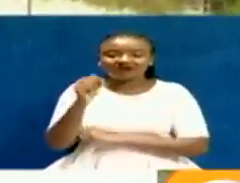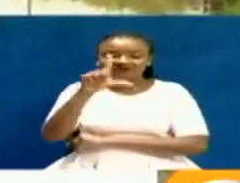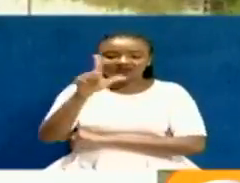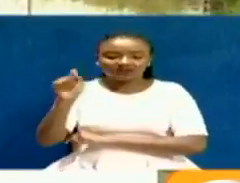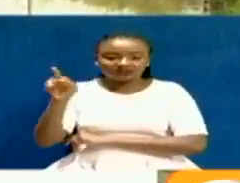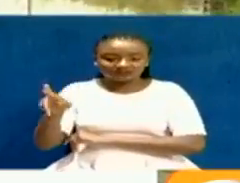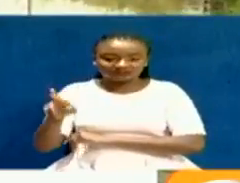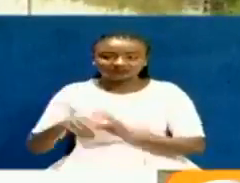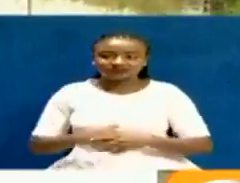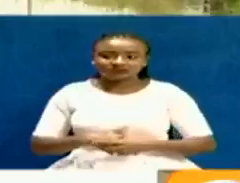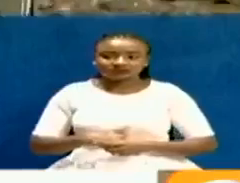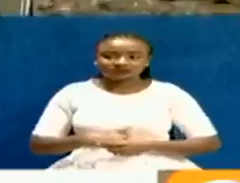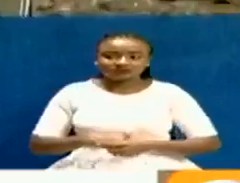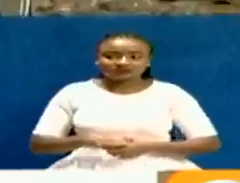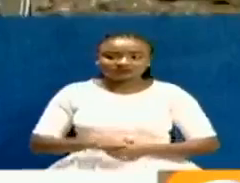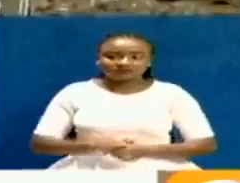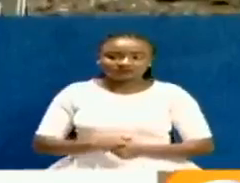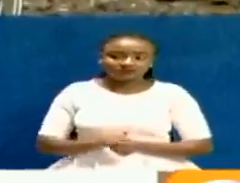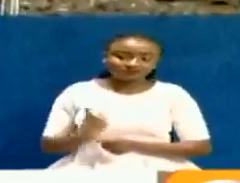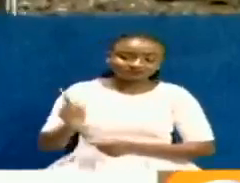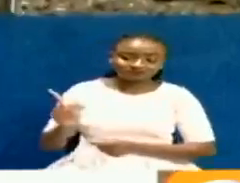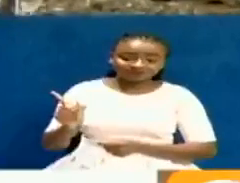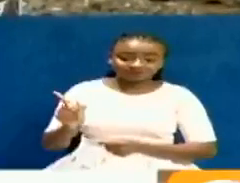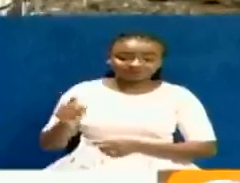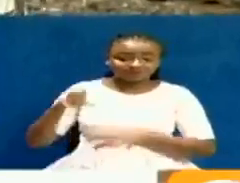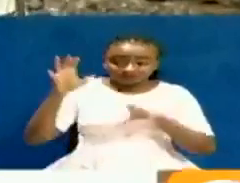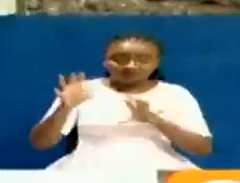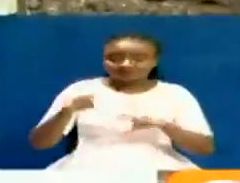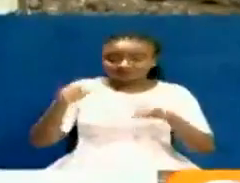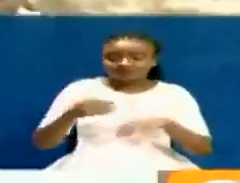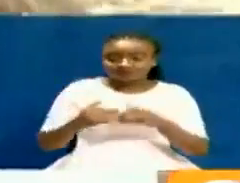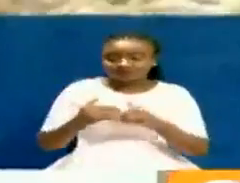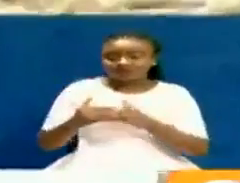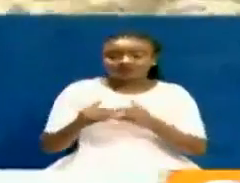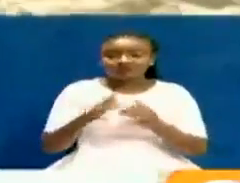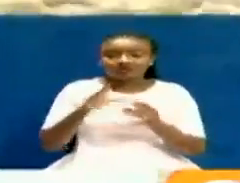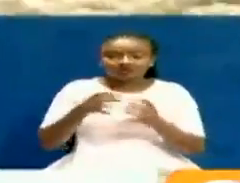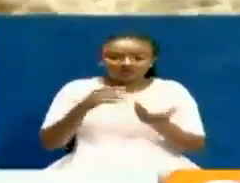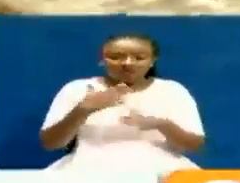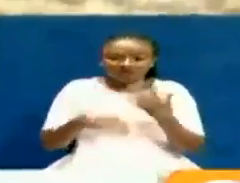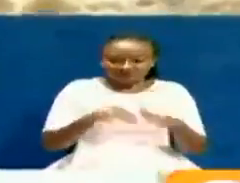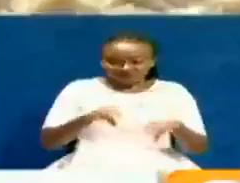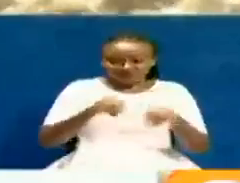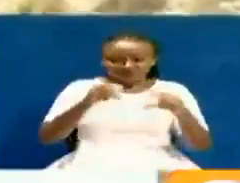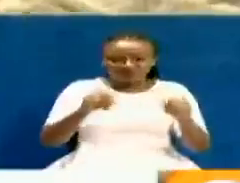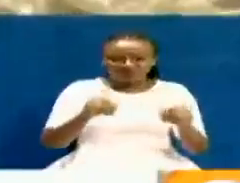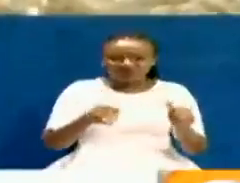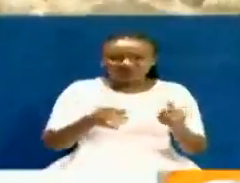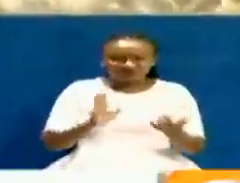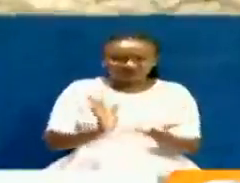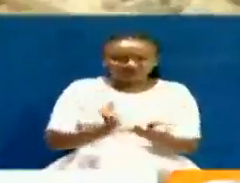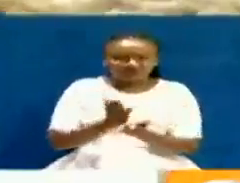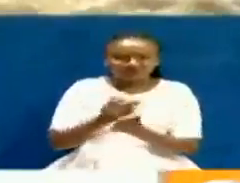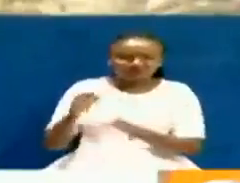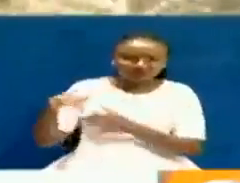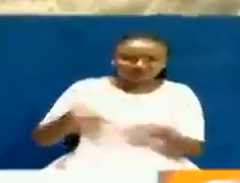While such rainfall can seep through the soil, with continued downpour over a few days, the soil gets saturated, leading to runoff. As